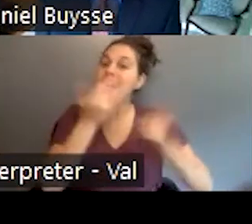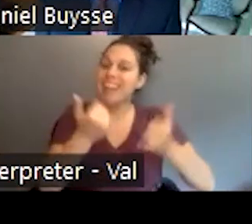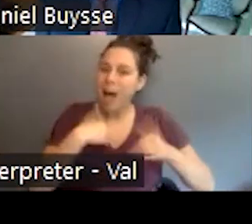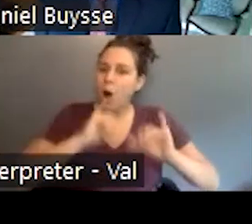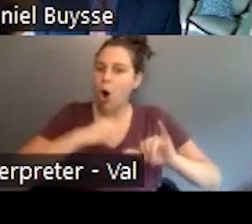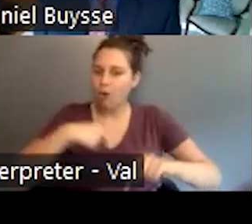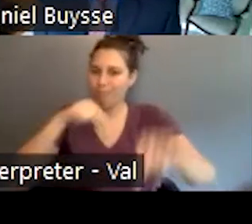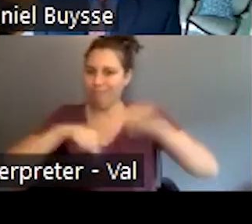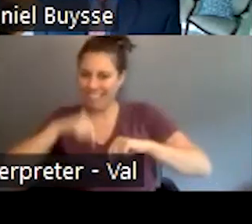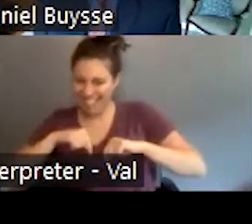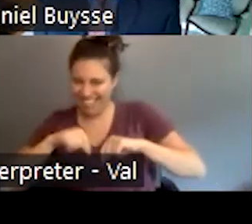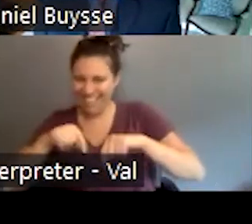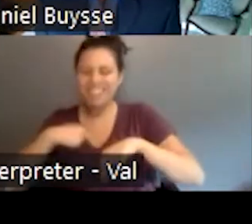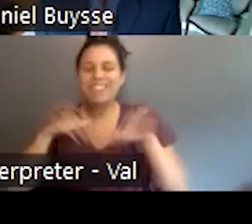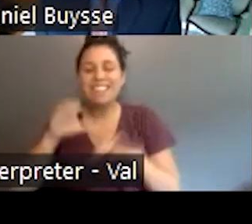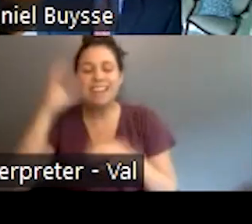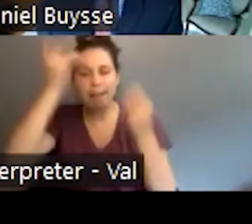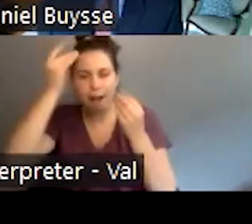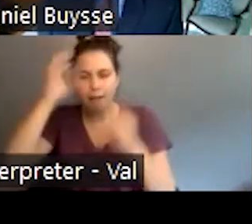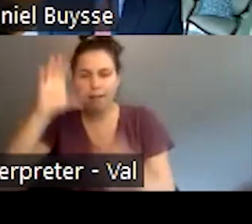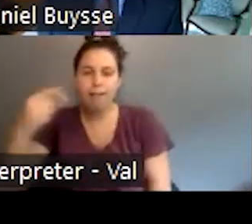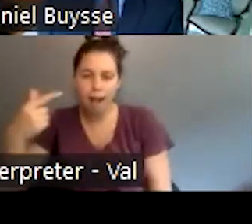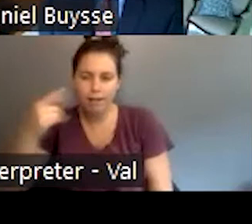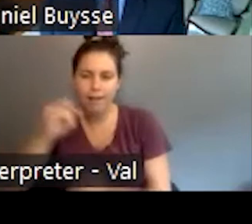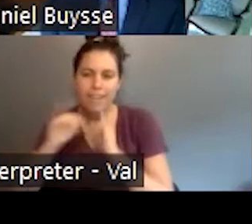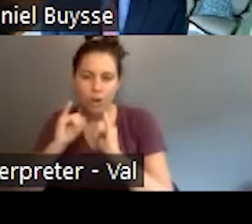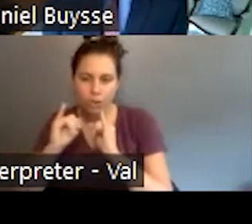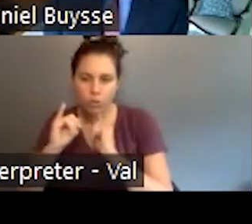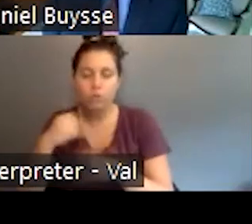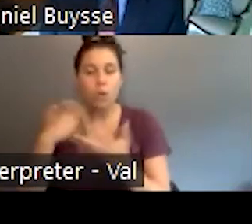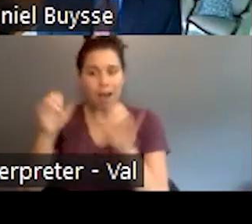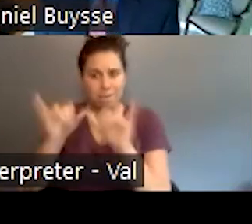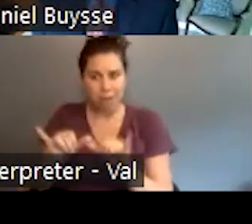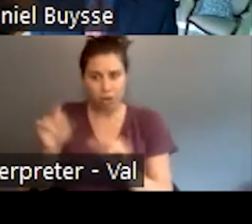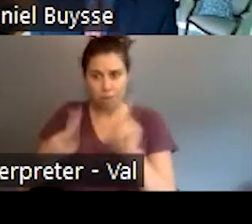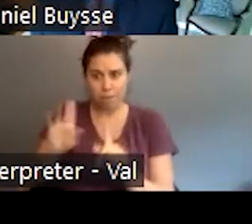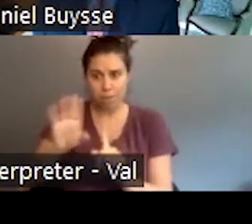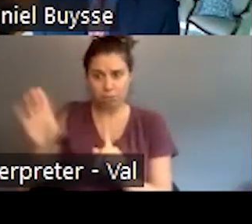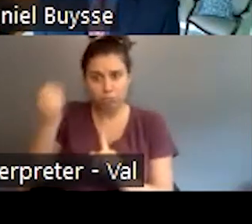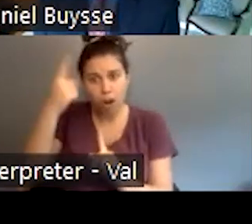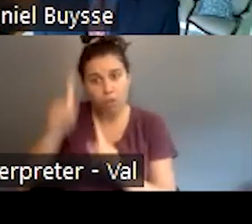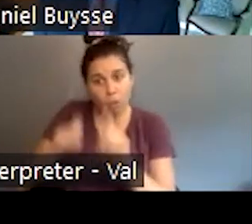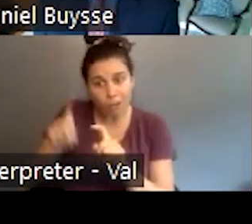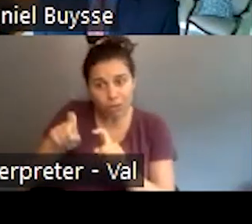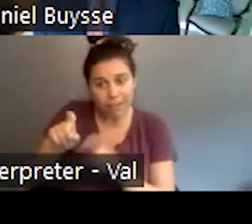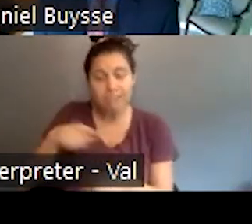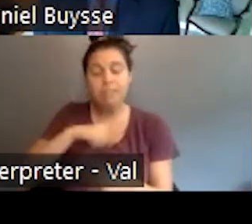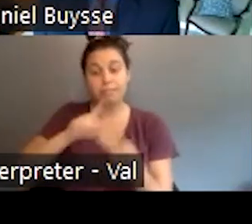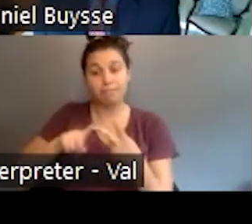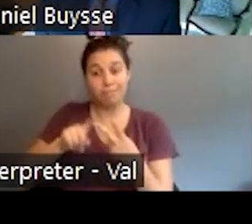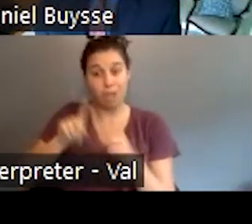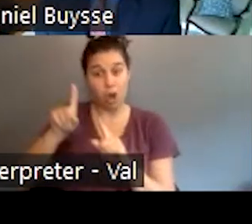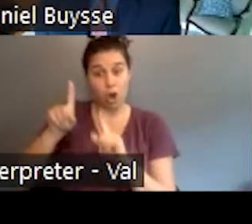We've done cognitive interviews that measure people's understanding of the questions and whether the questions match the